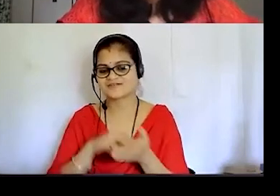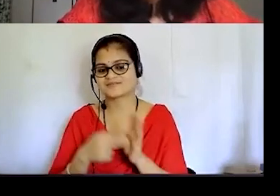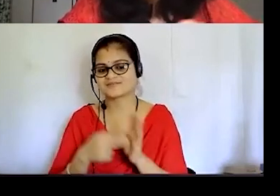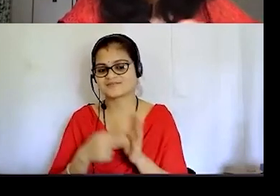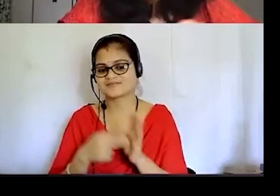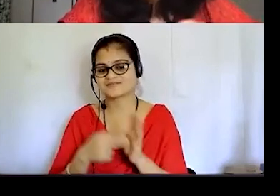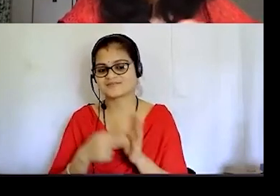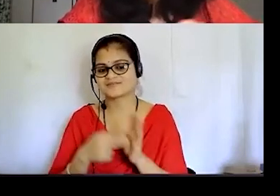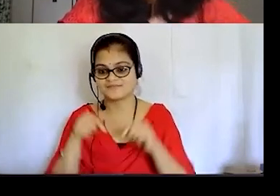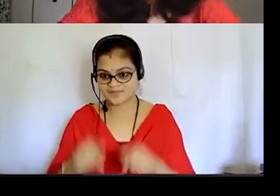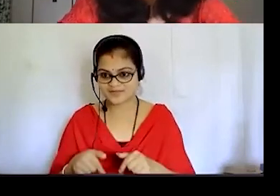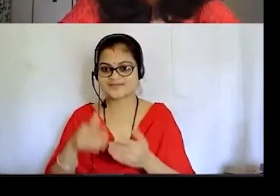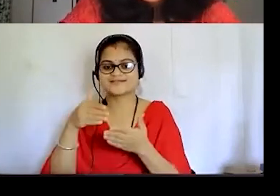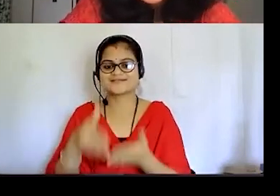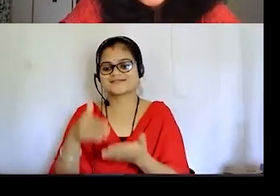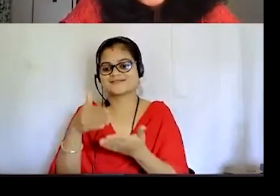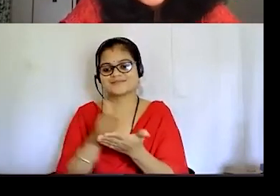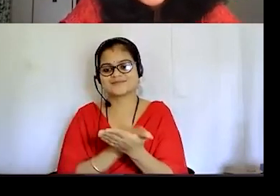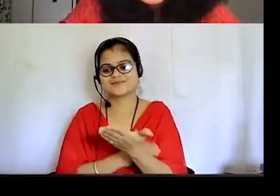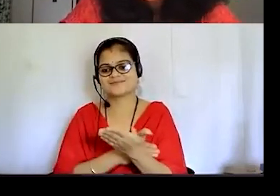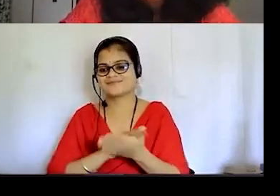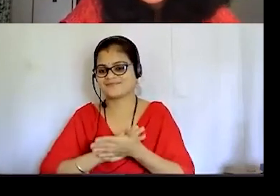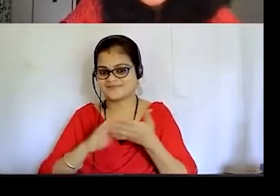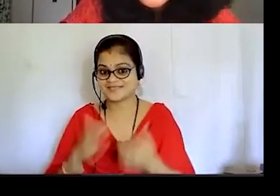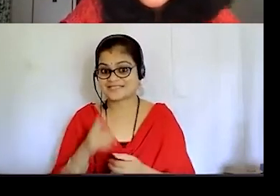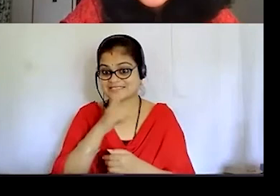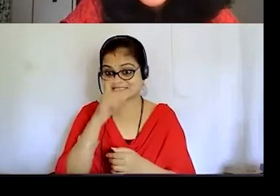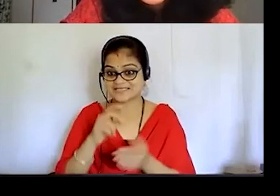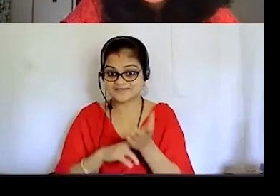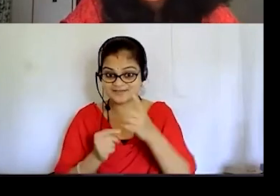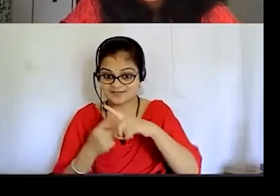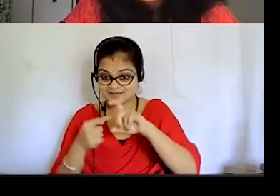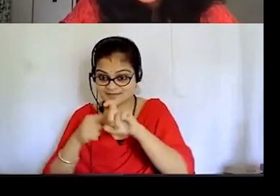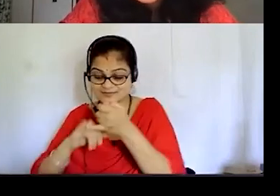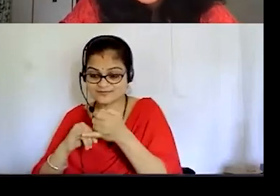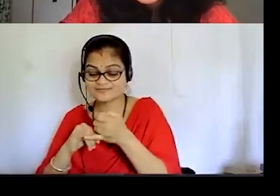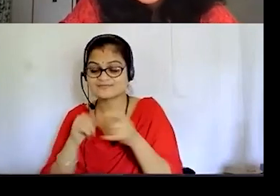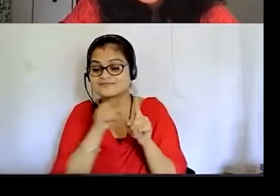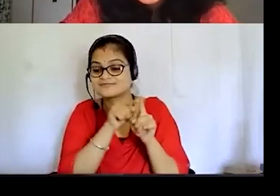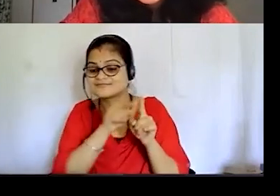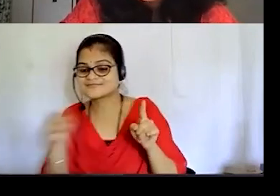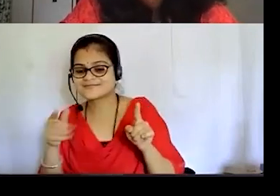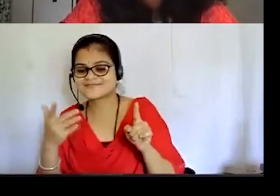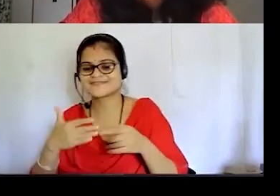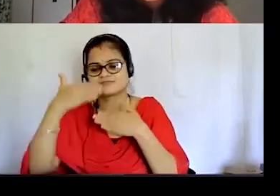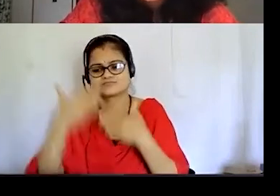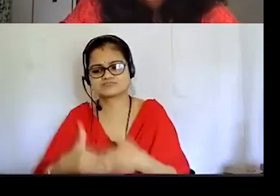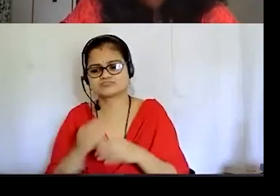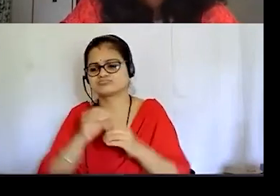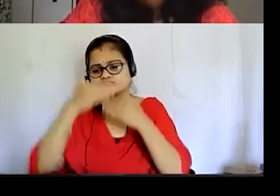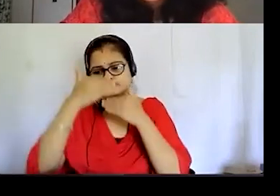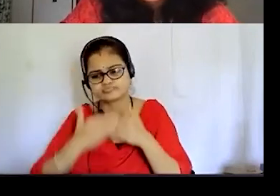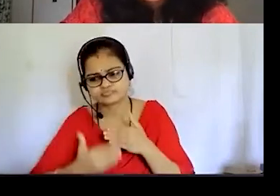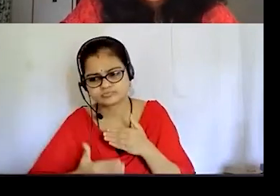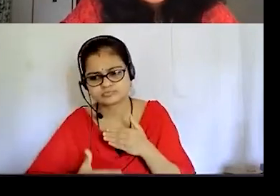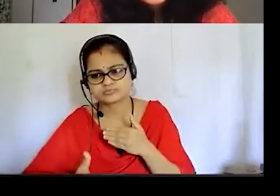I end my curator's talk, 7 notes to infinite expressions, with the words